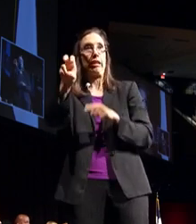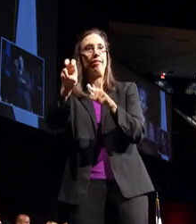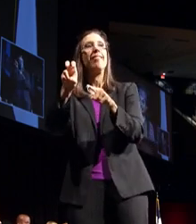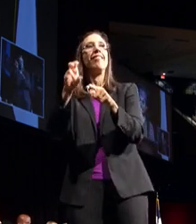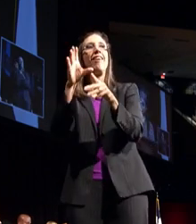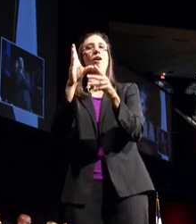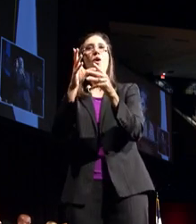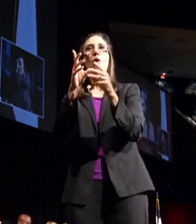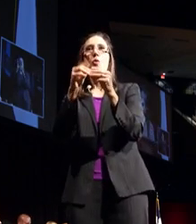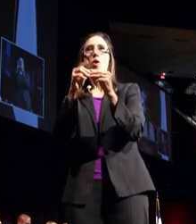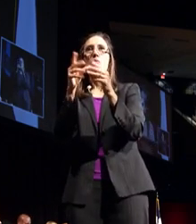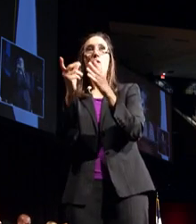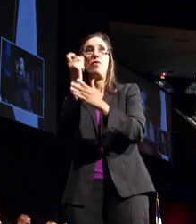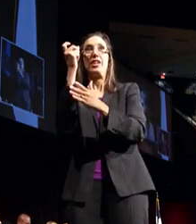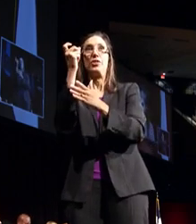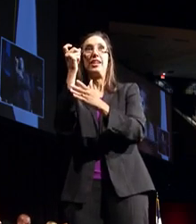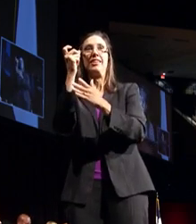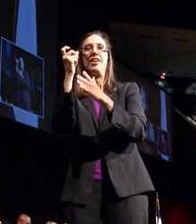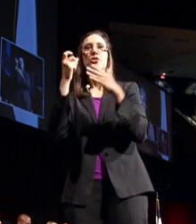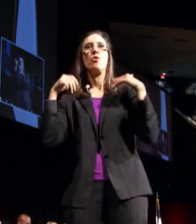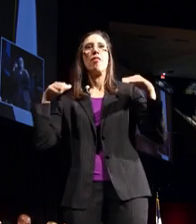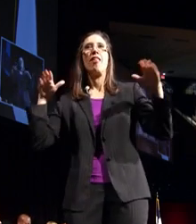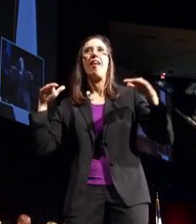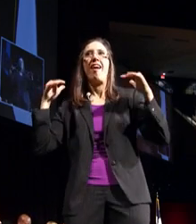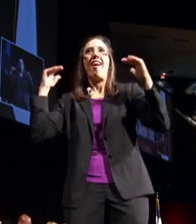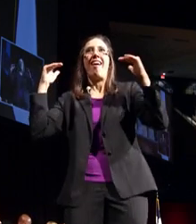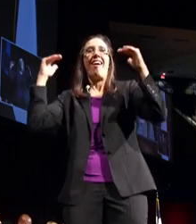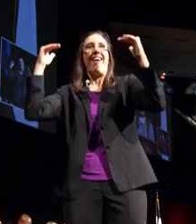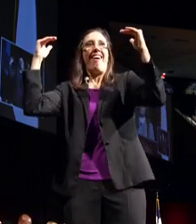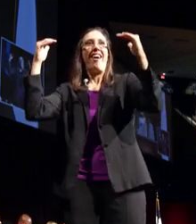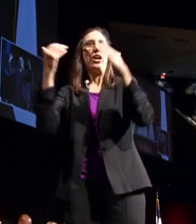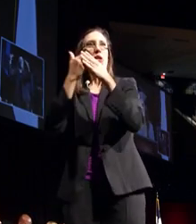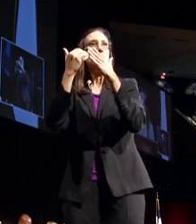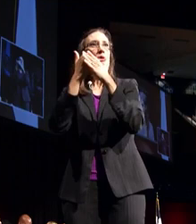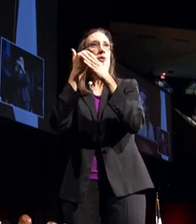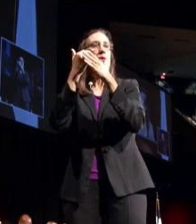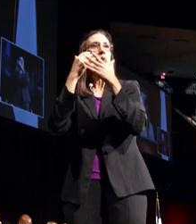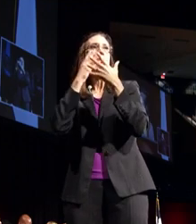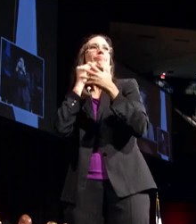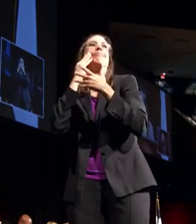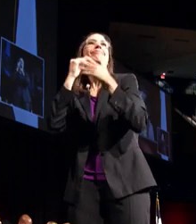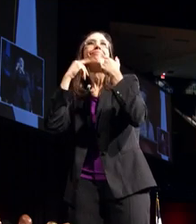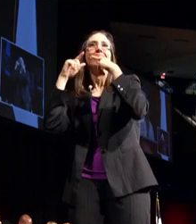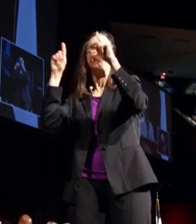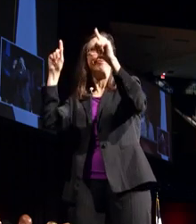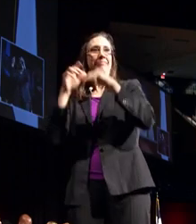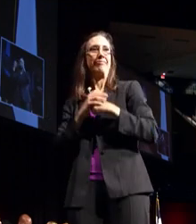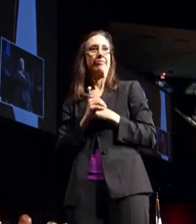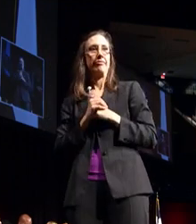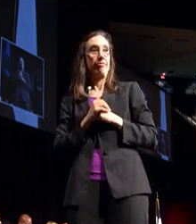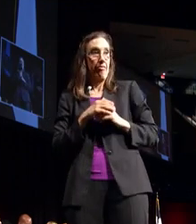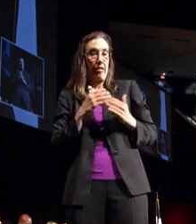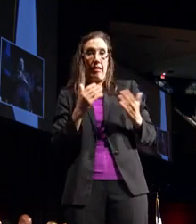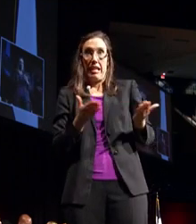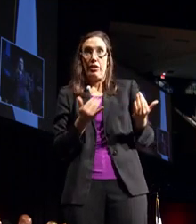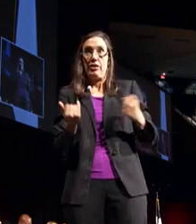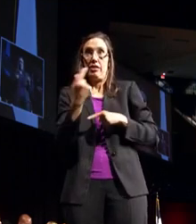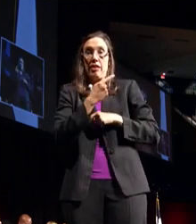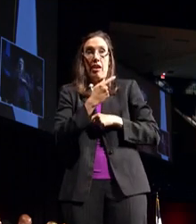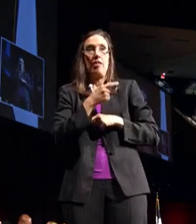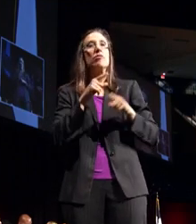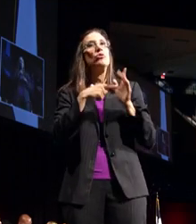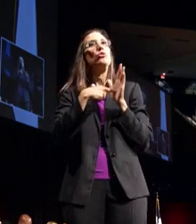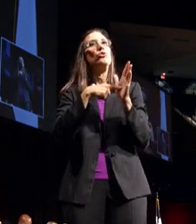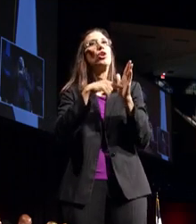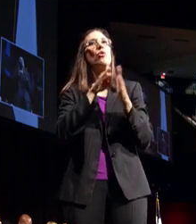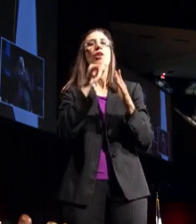more victory to extend your wings higher and higher to reach new horizons. Just by being here today, you have